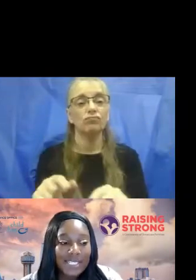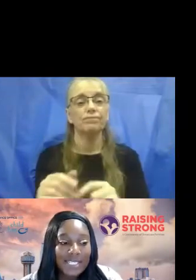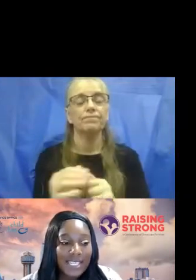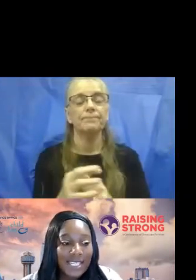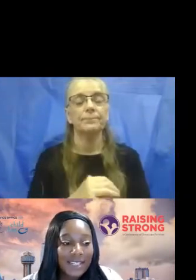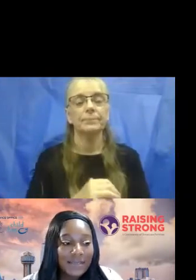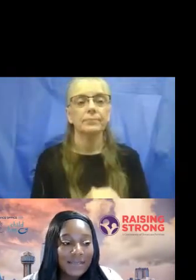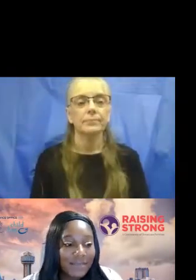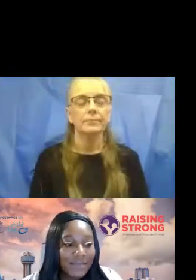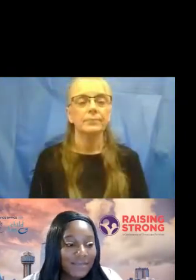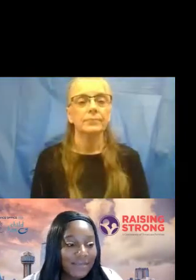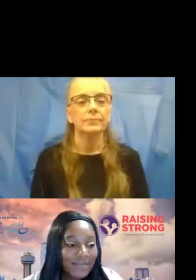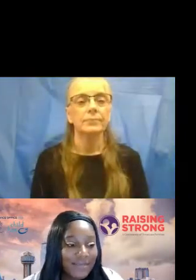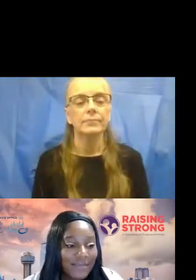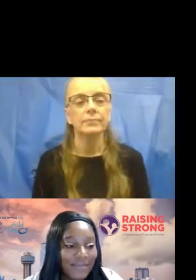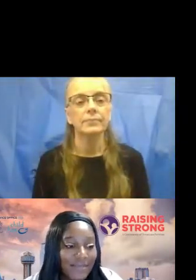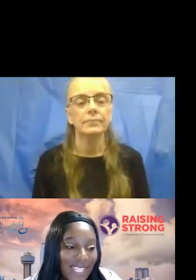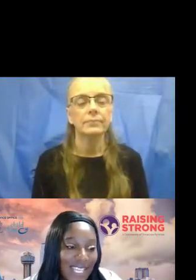responses in.